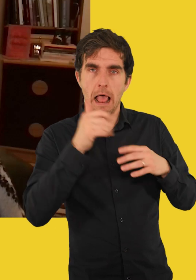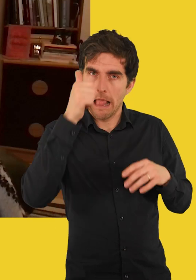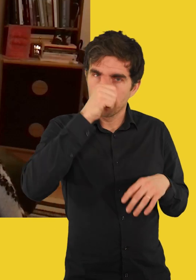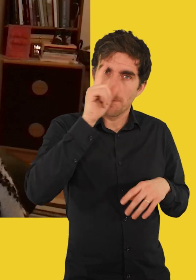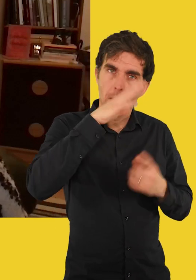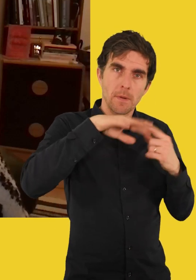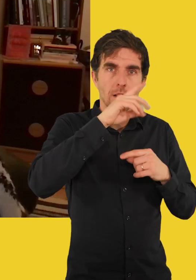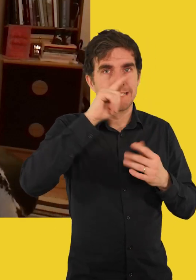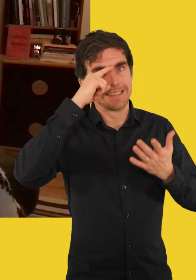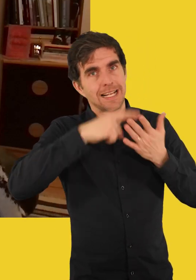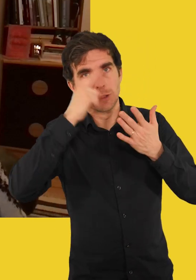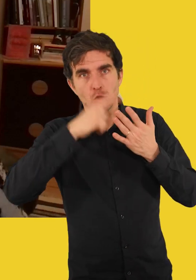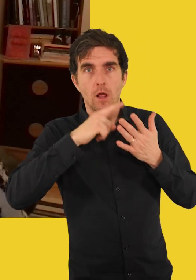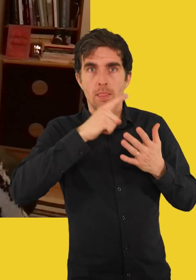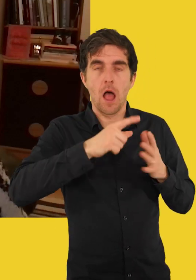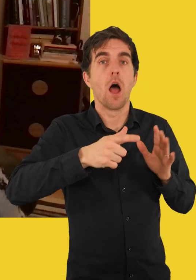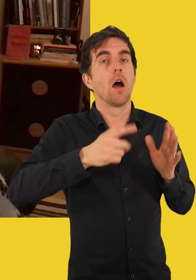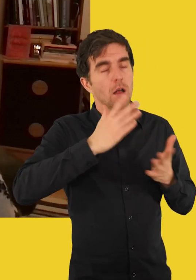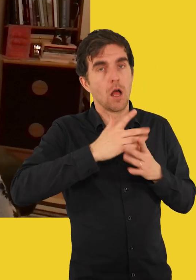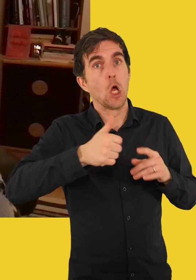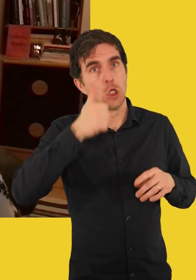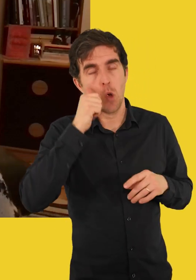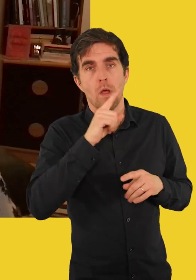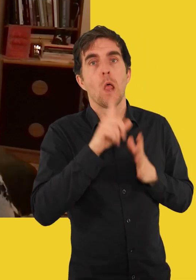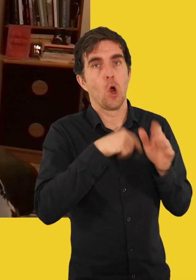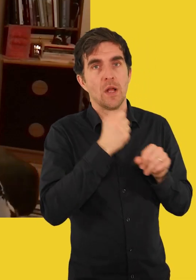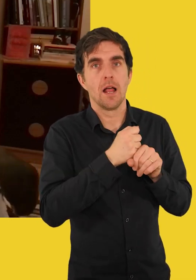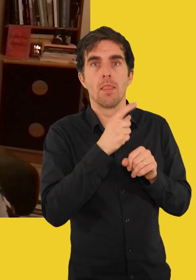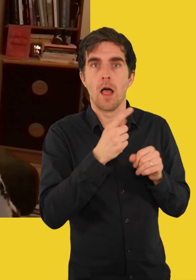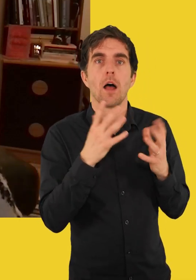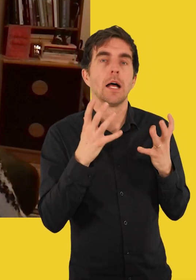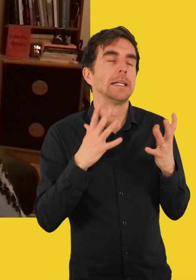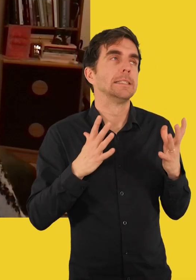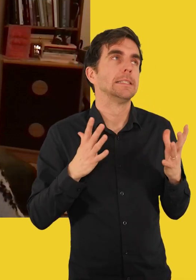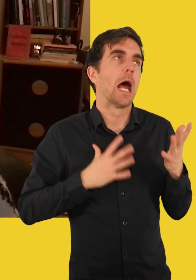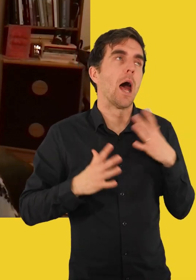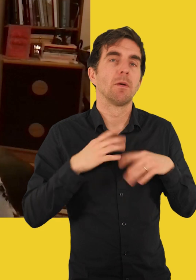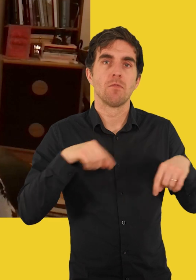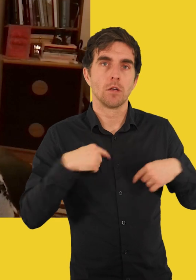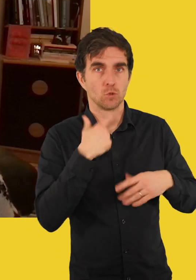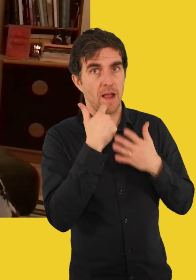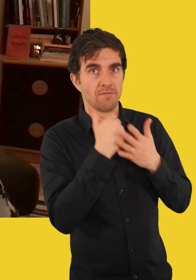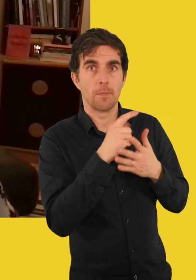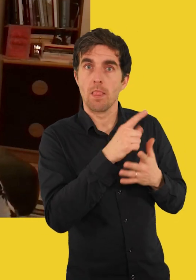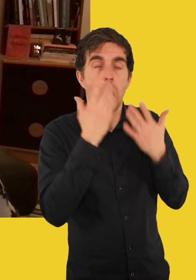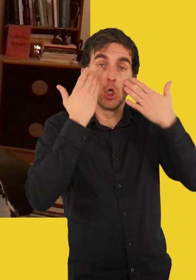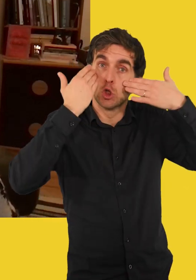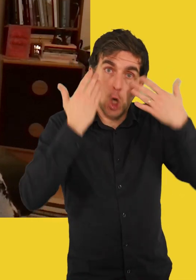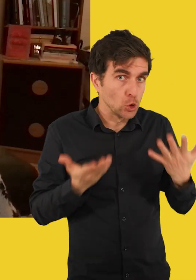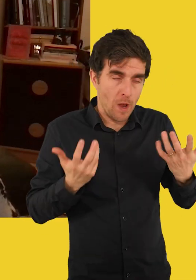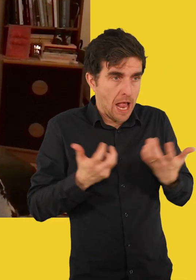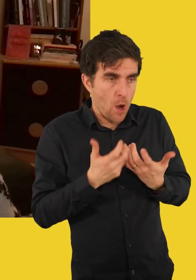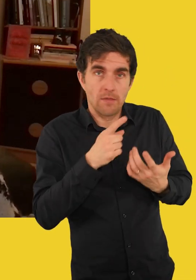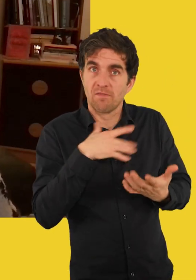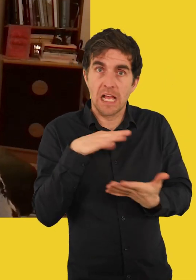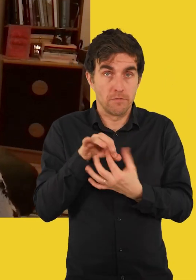top decision-making rooms that know exactly what they're doing. Often they like desperately need us to advise them because they don't know, and